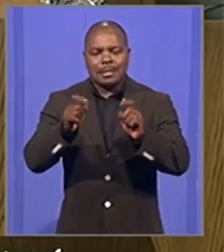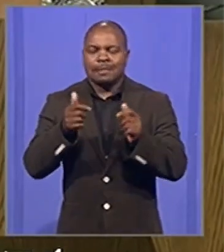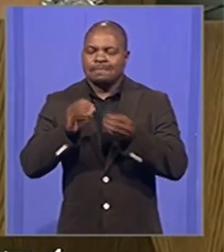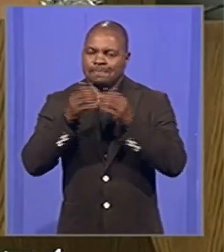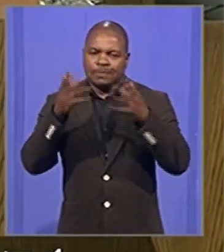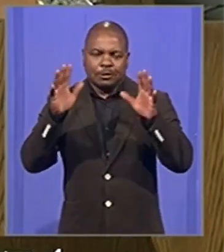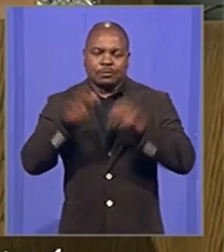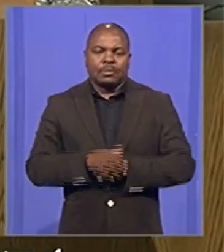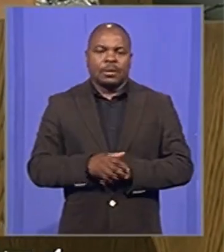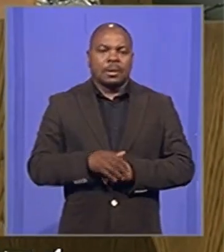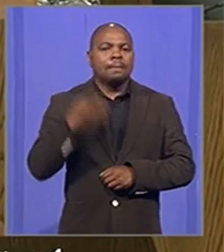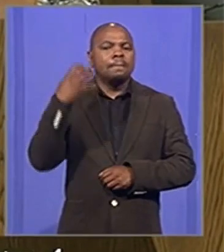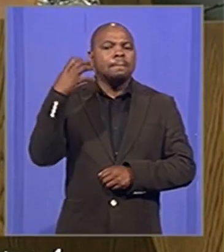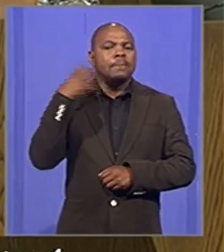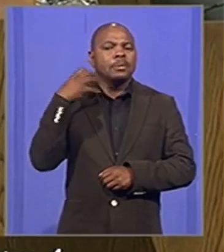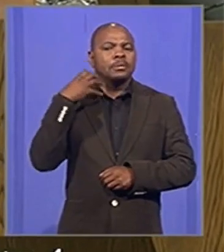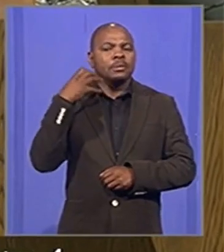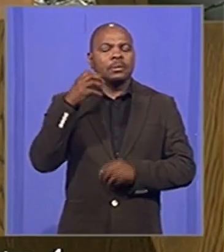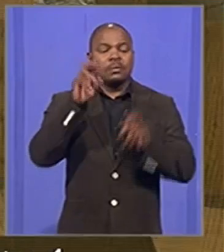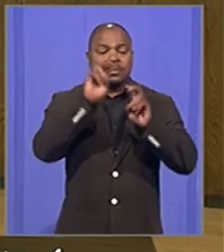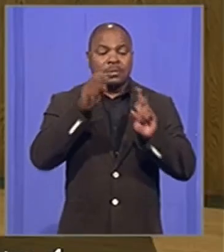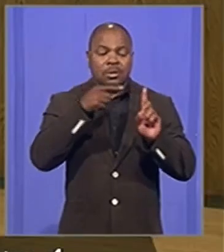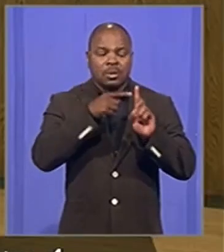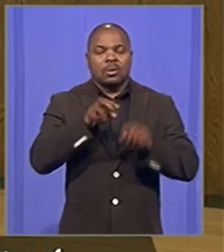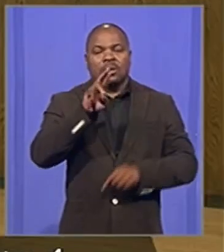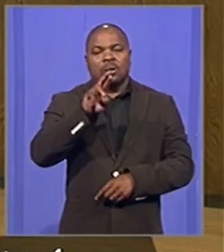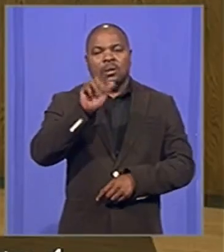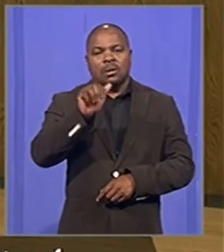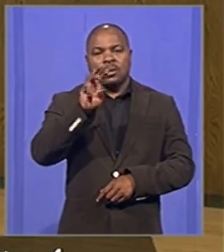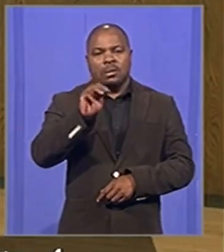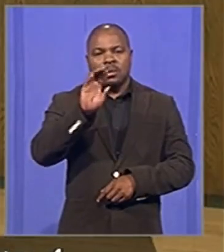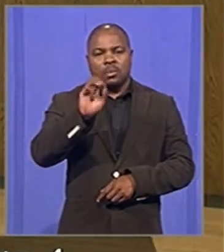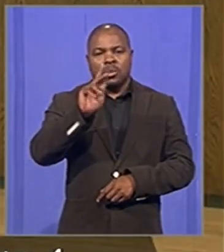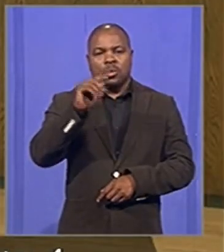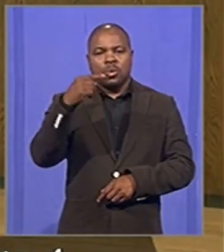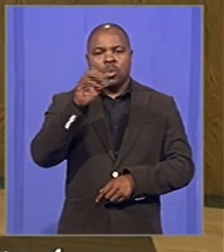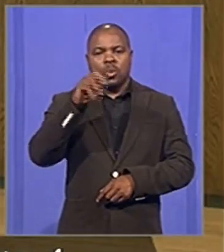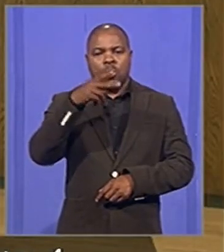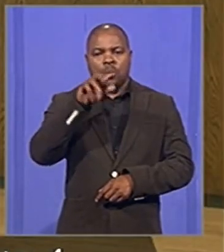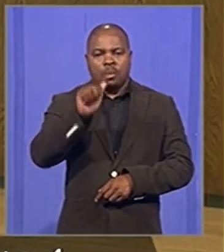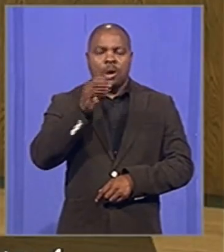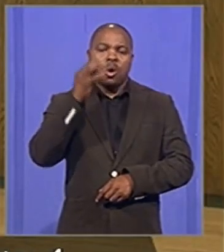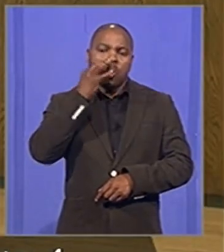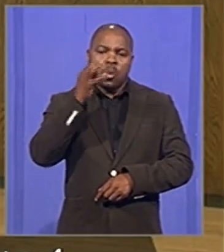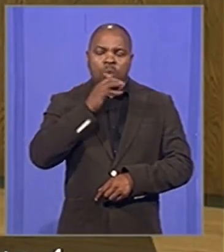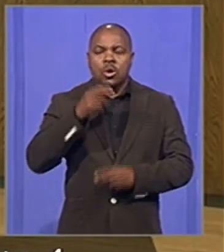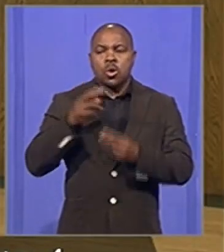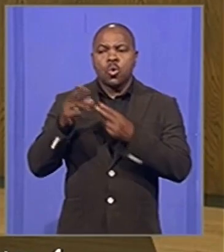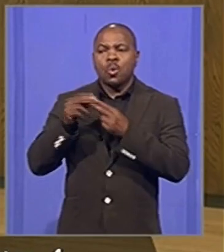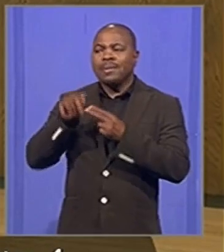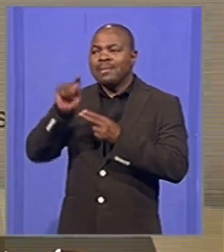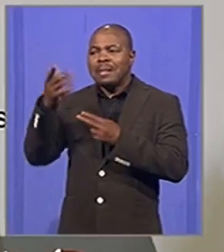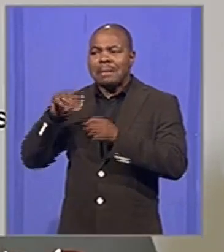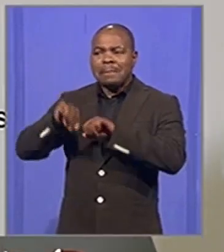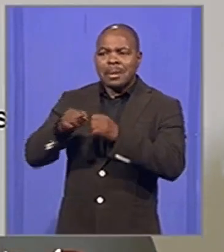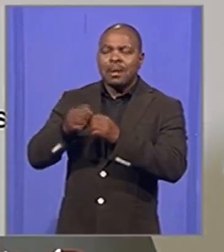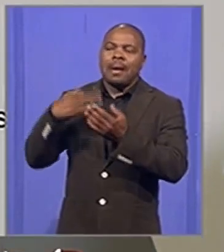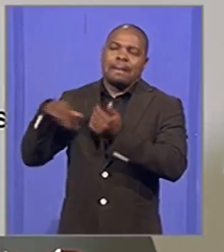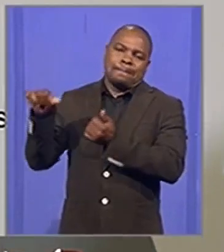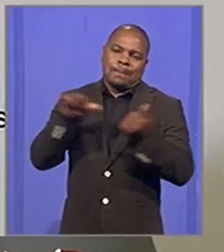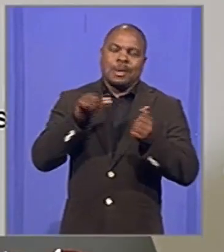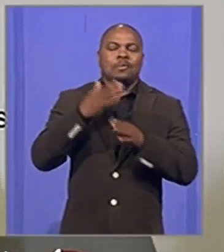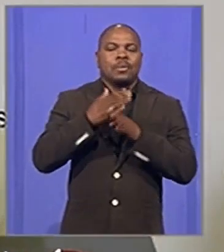Tona motlakase Kgosi Entsho Ramokgopa a re gape seo se thusang ke di-unity kwa diteišeneng tsa maatla tseo di boetseng di dira gape